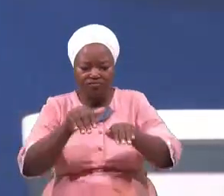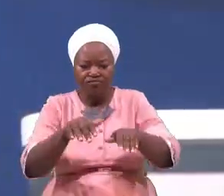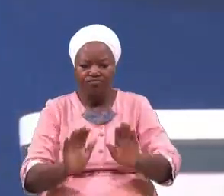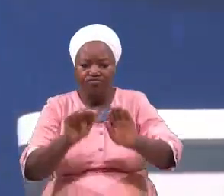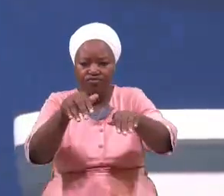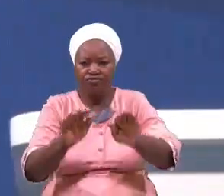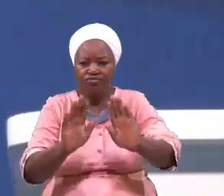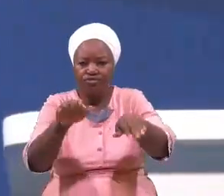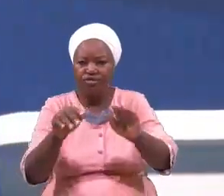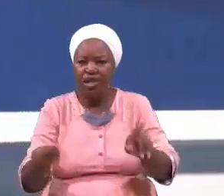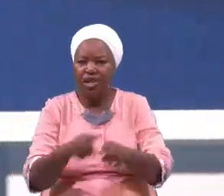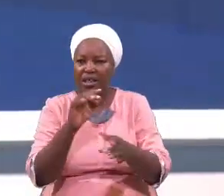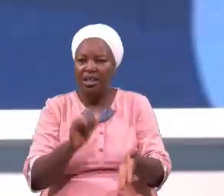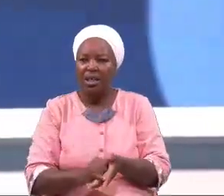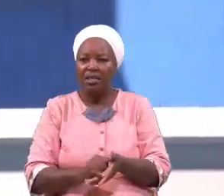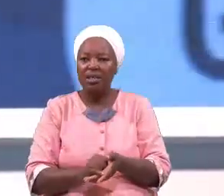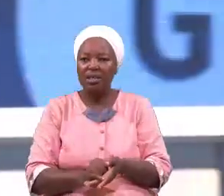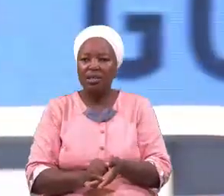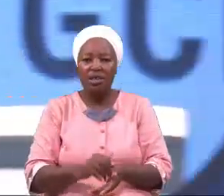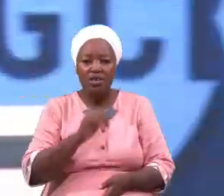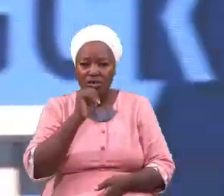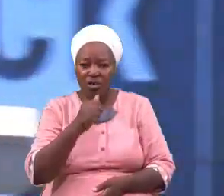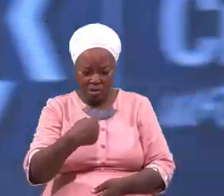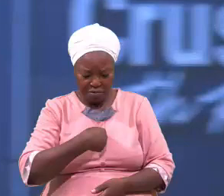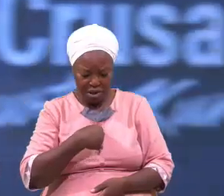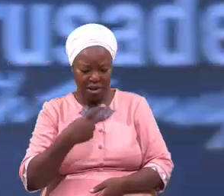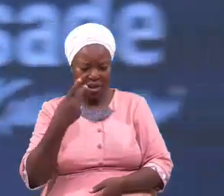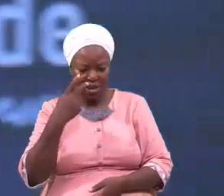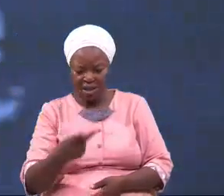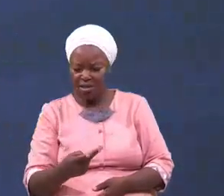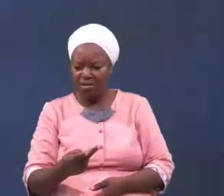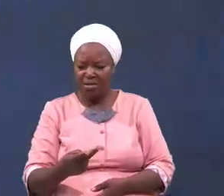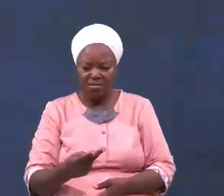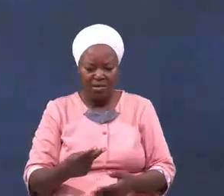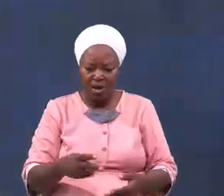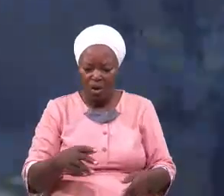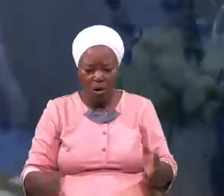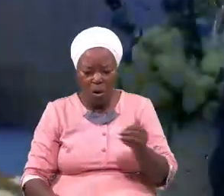down, not me missing breath or losing breath.